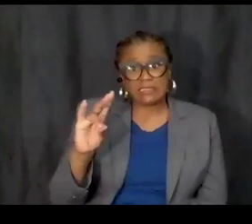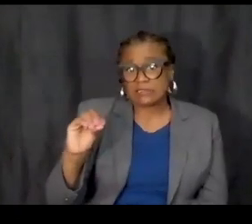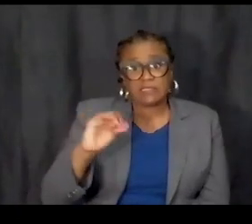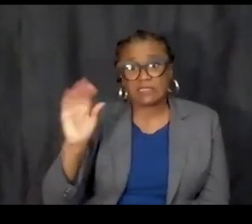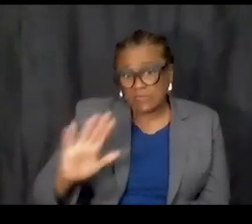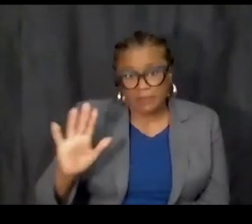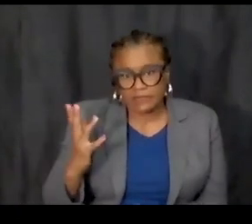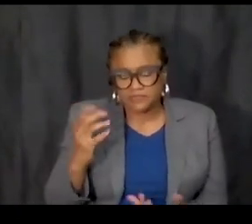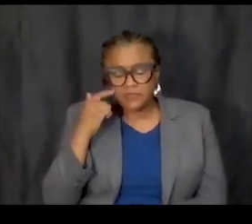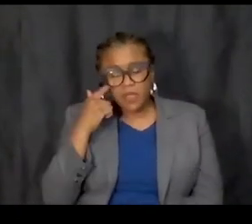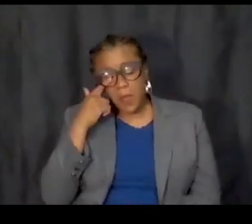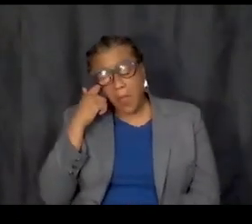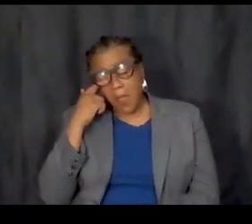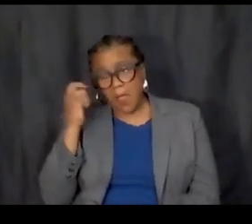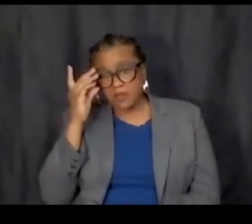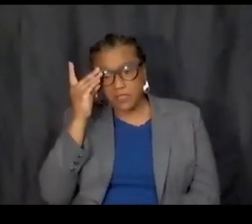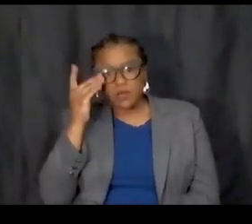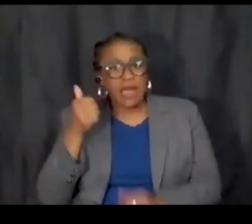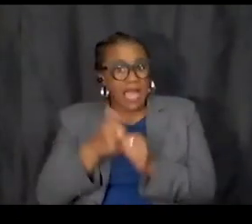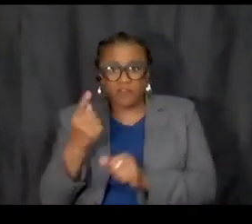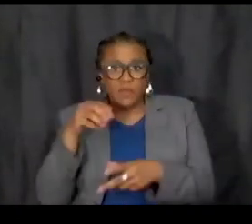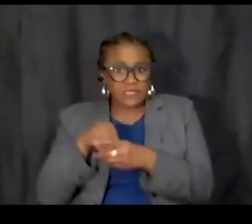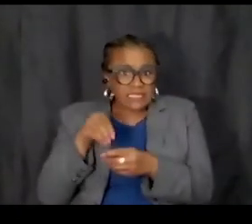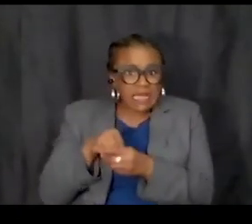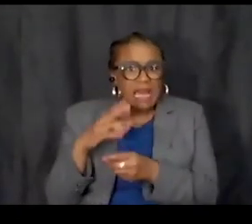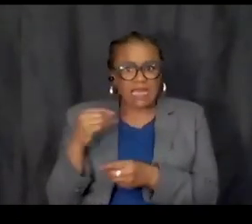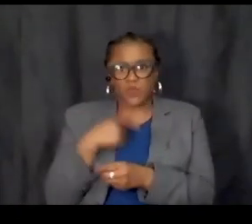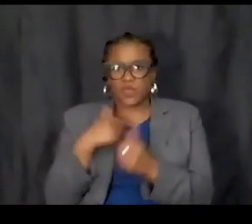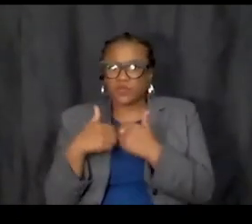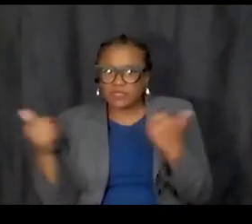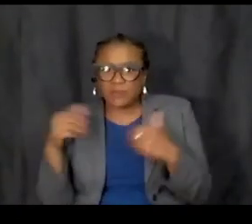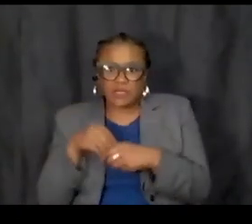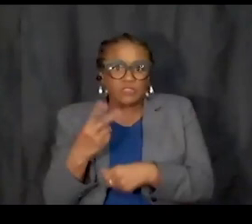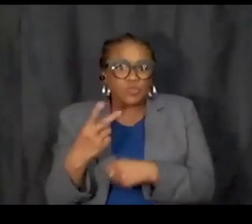and we were inside separate in two separate houses, I was able to run, you know,